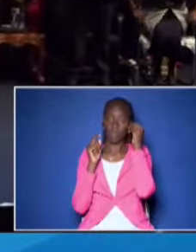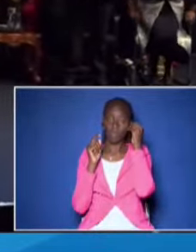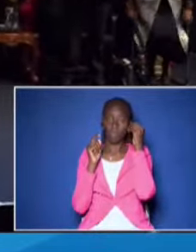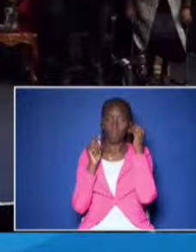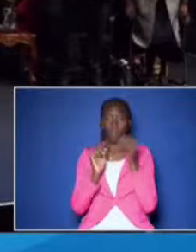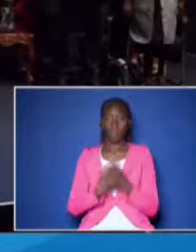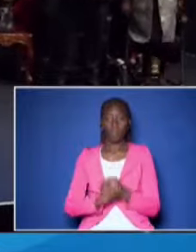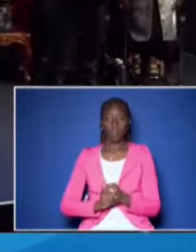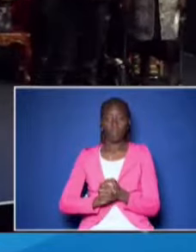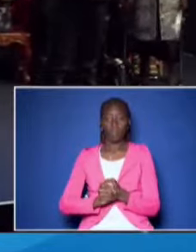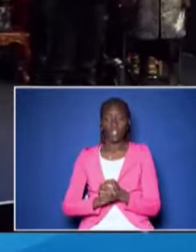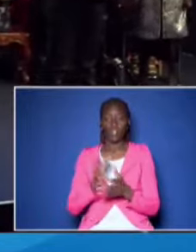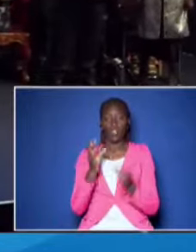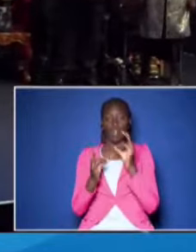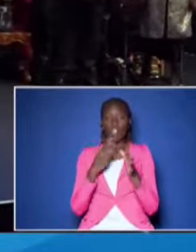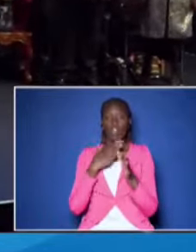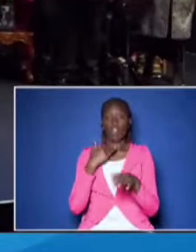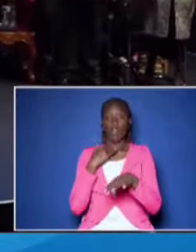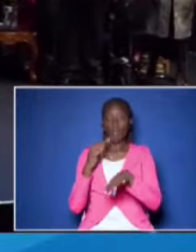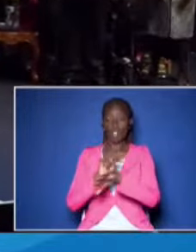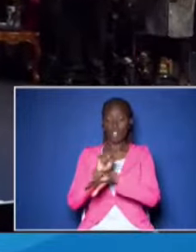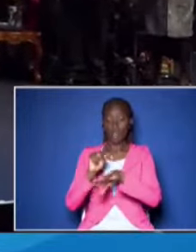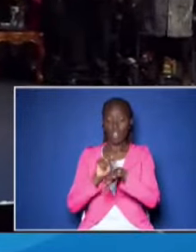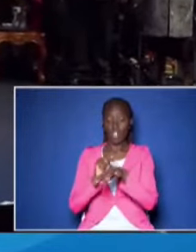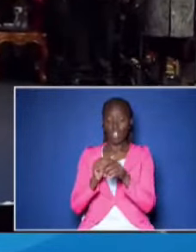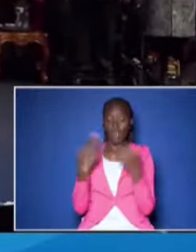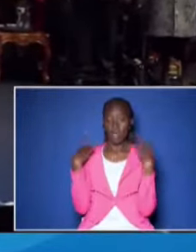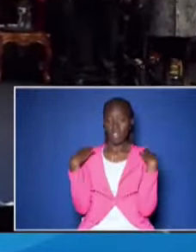listening you want your nation